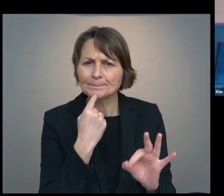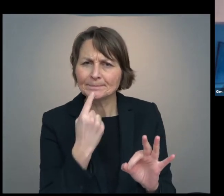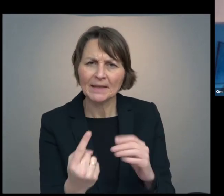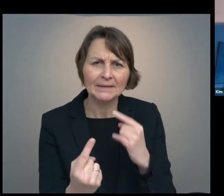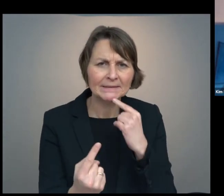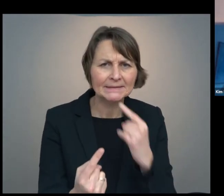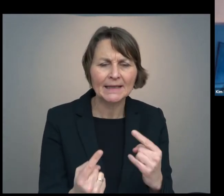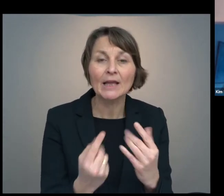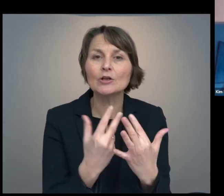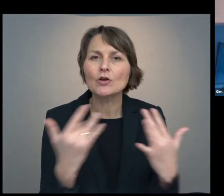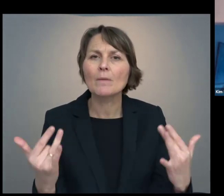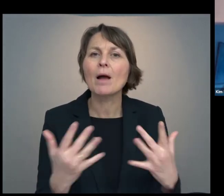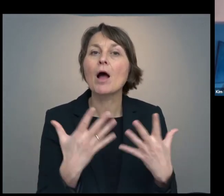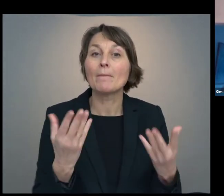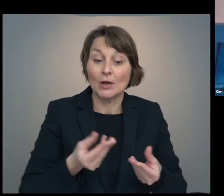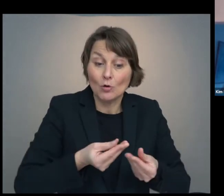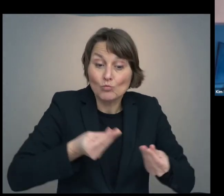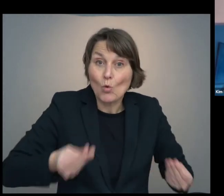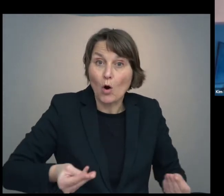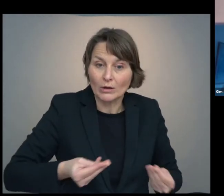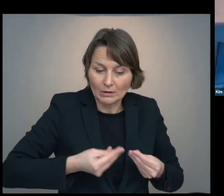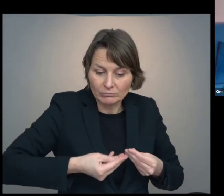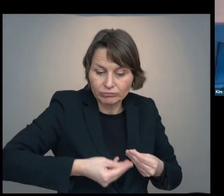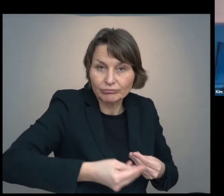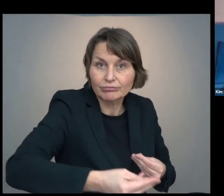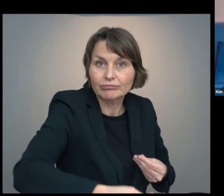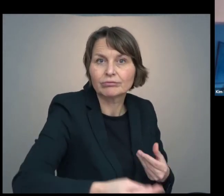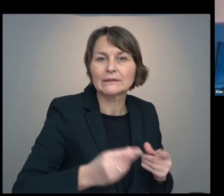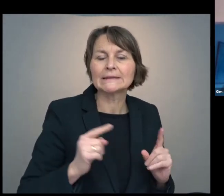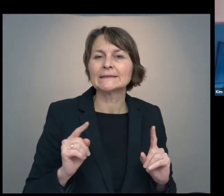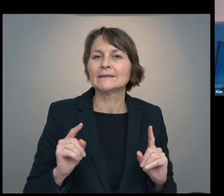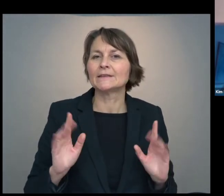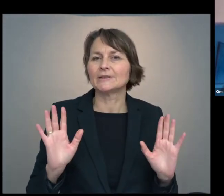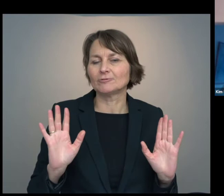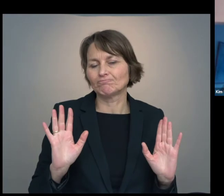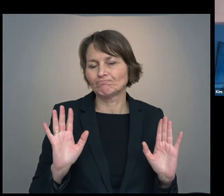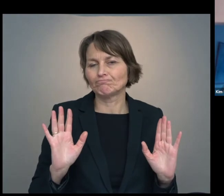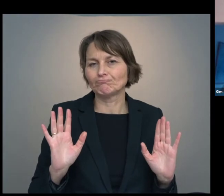disclose exact numbers on either product line or on this,